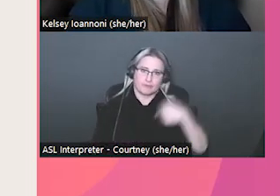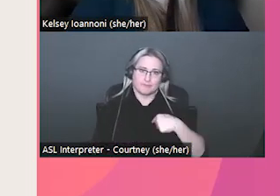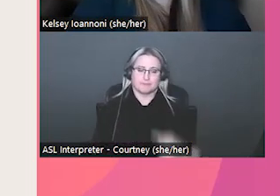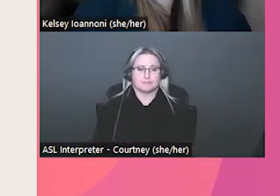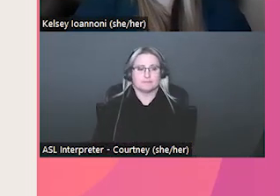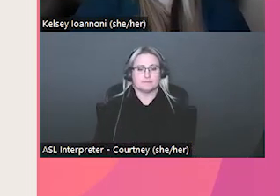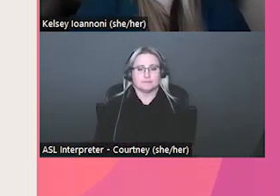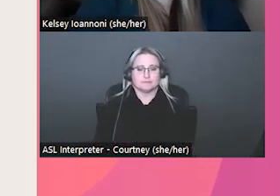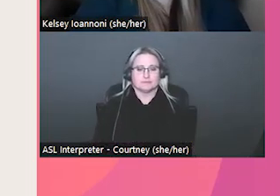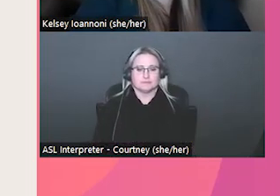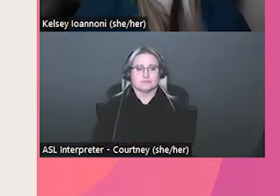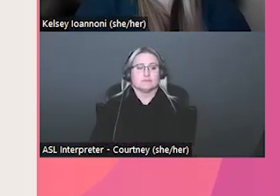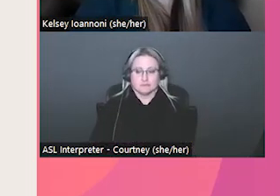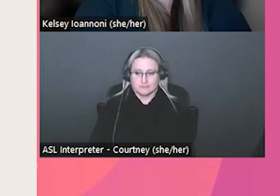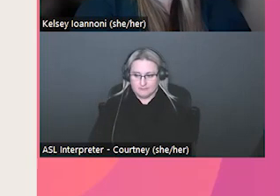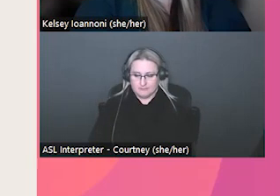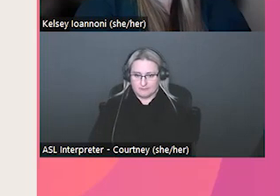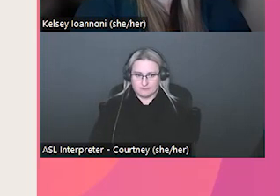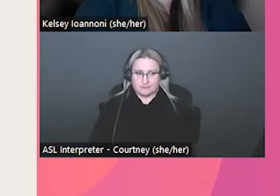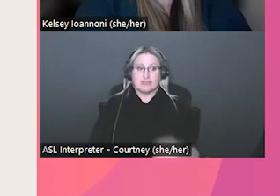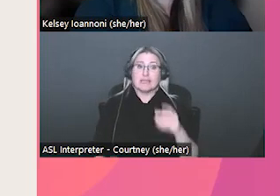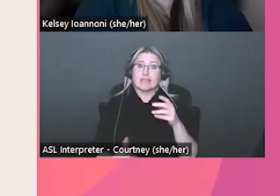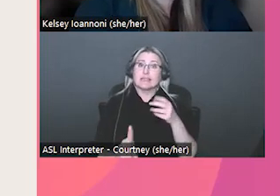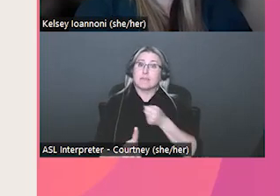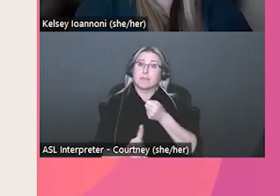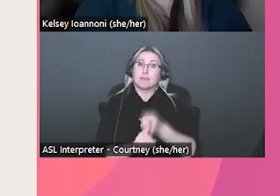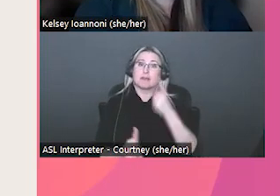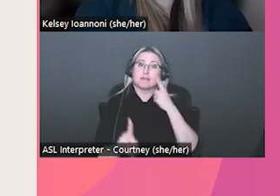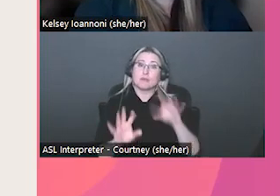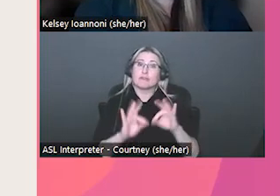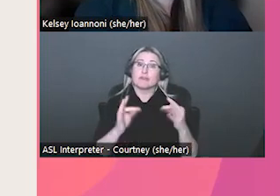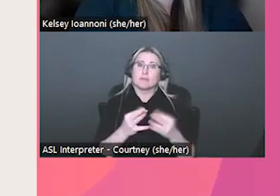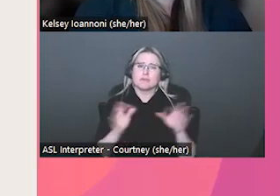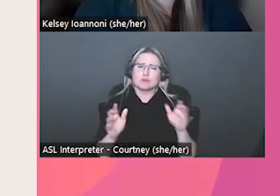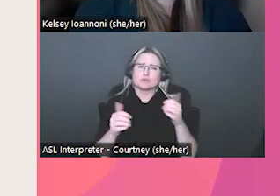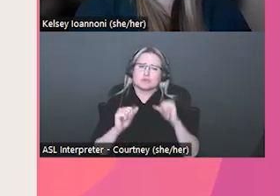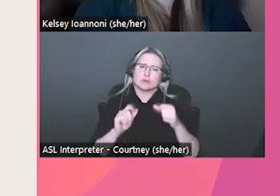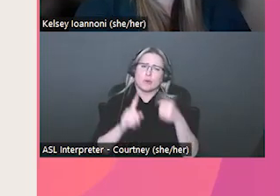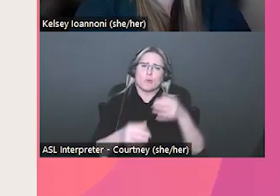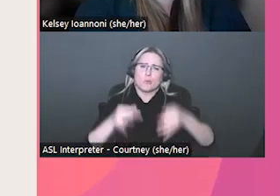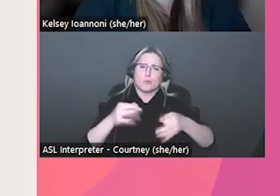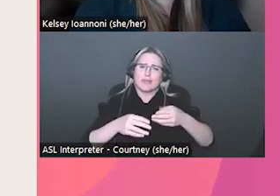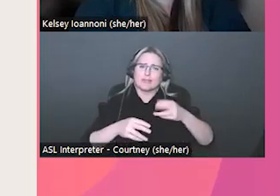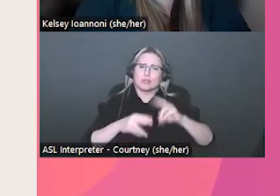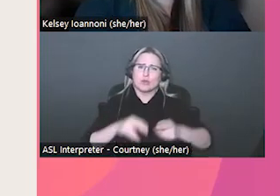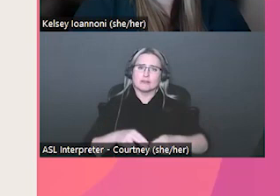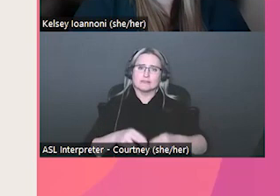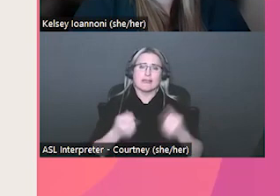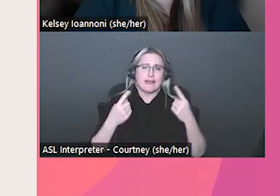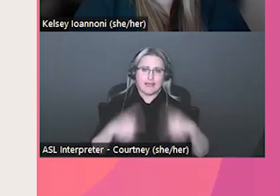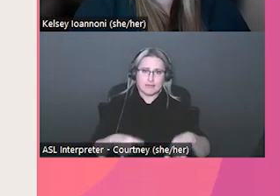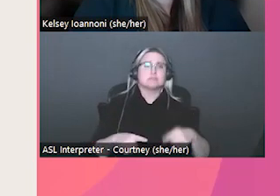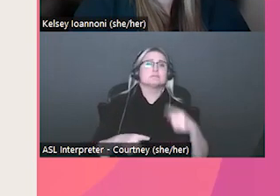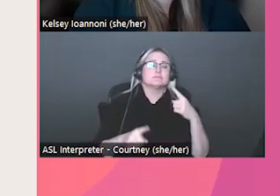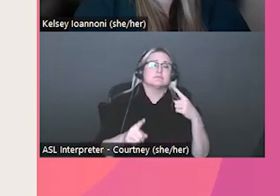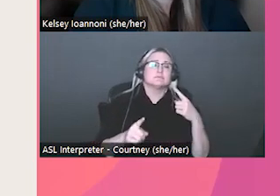The impact of the family on efforts for weight loss is explicitly tied with the interaction with healthcare professionals for fat